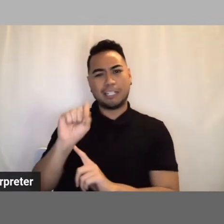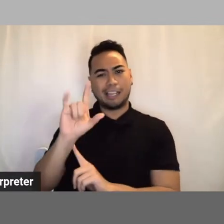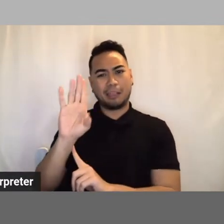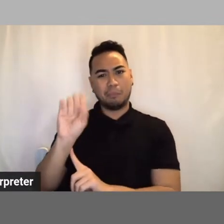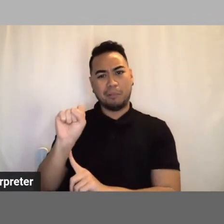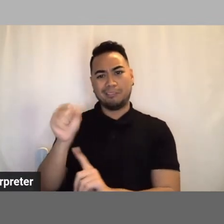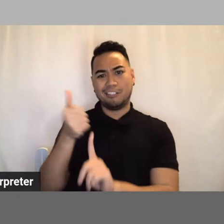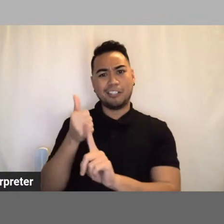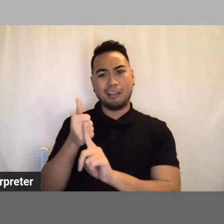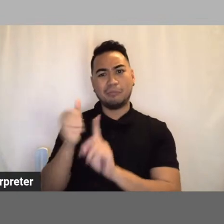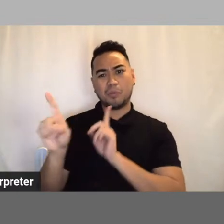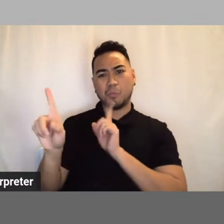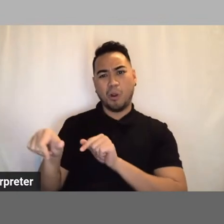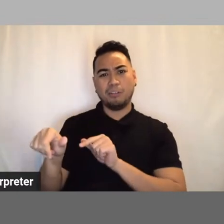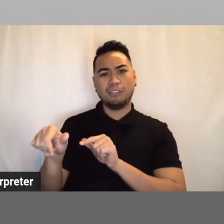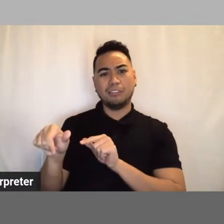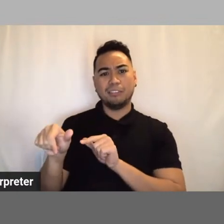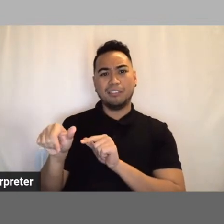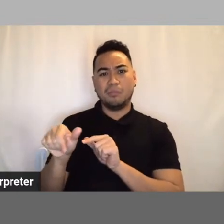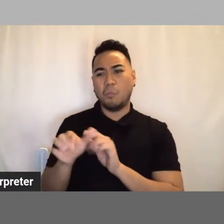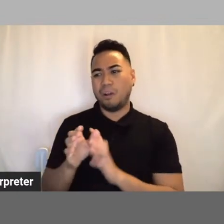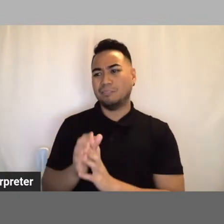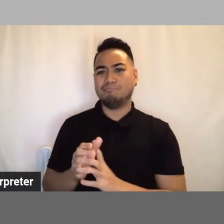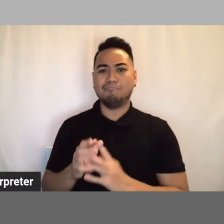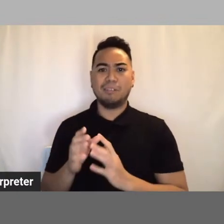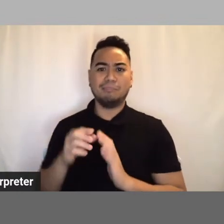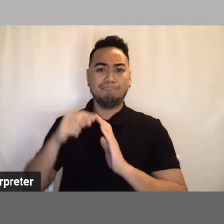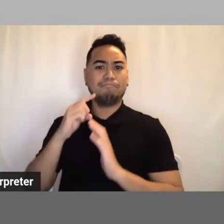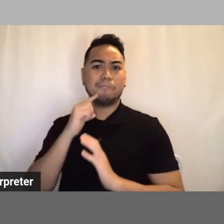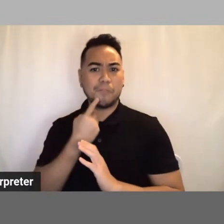to what is a deeply grave moment for us.